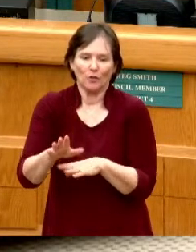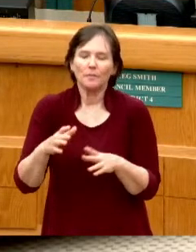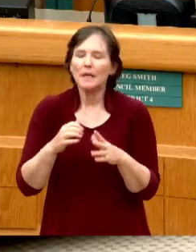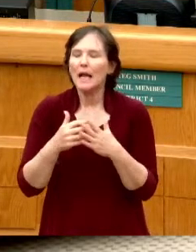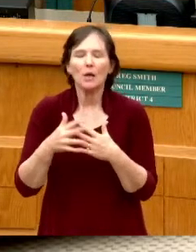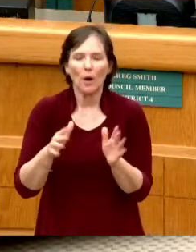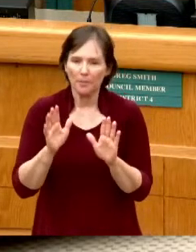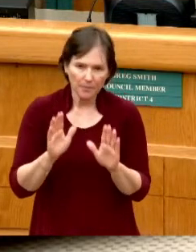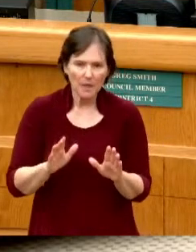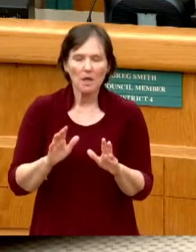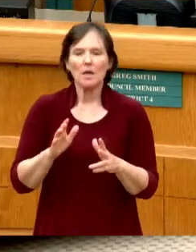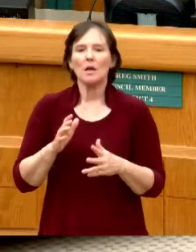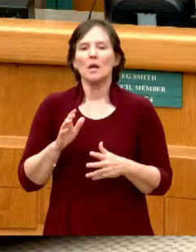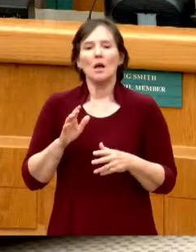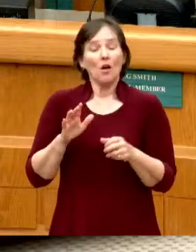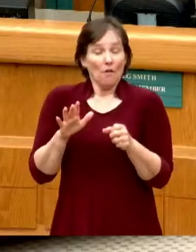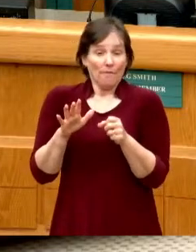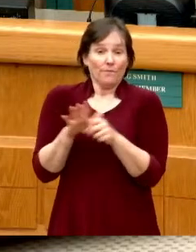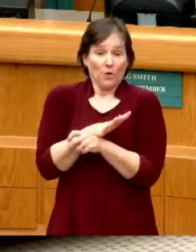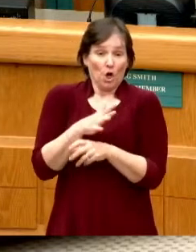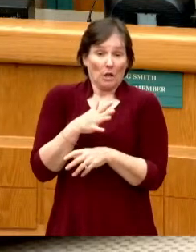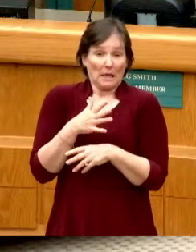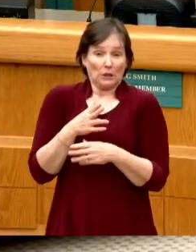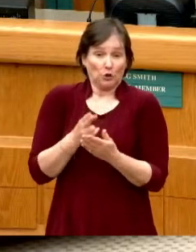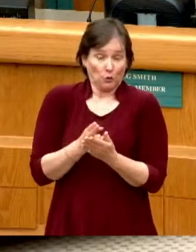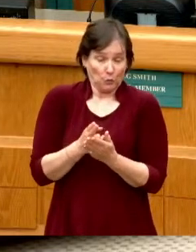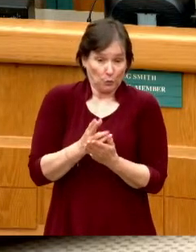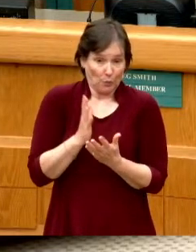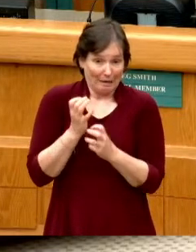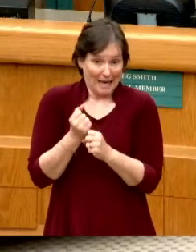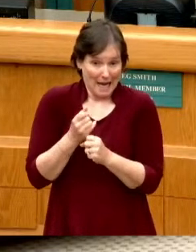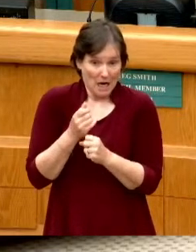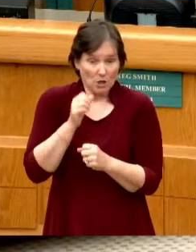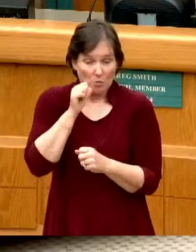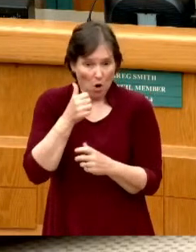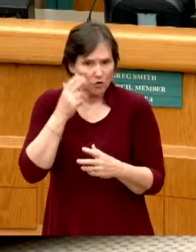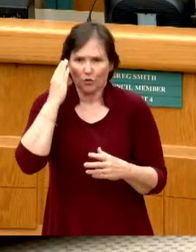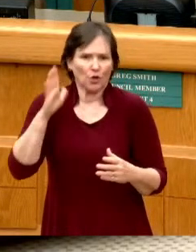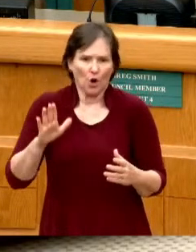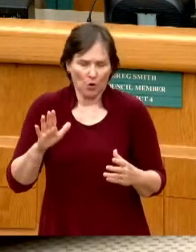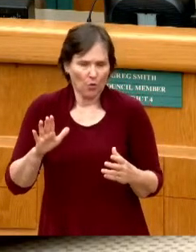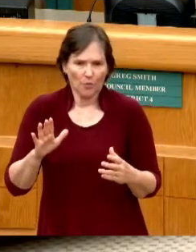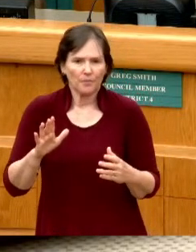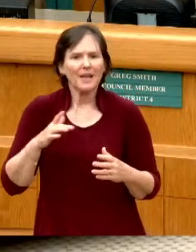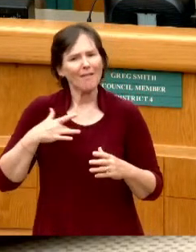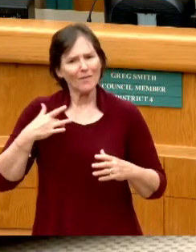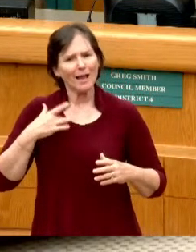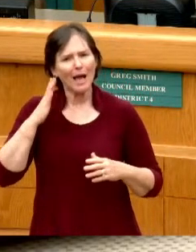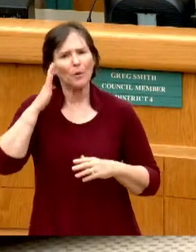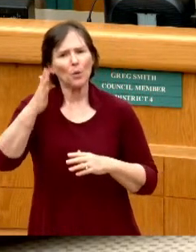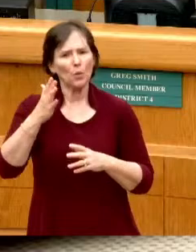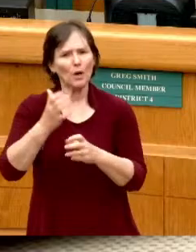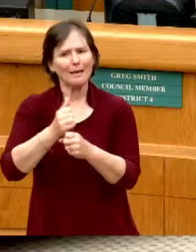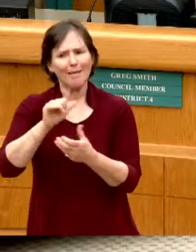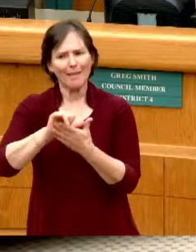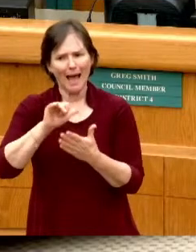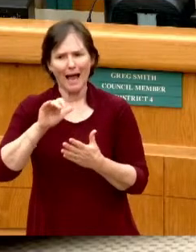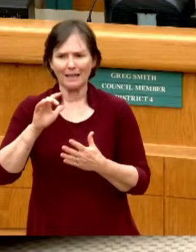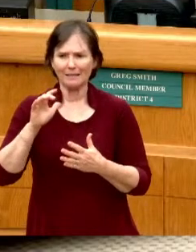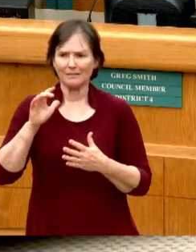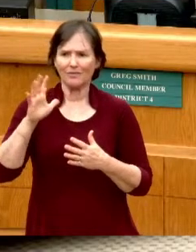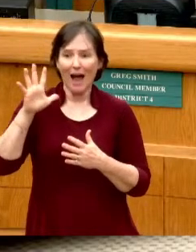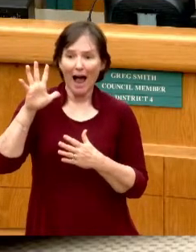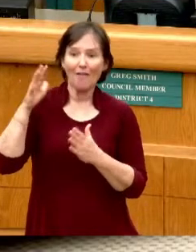we're not completely certain. I felt like we really were going to receive the 5,000